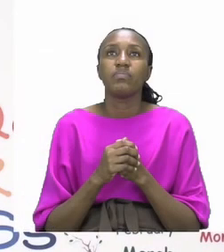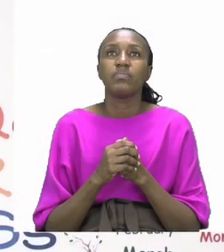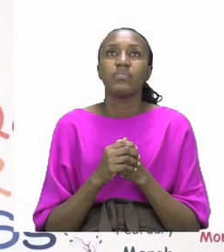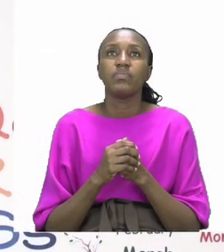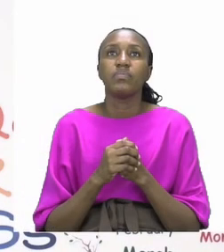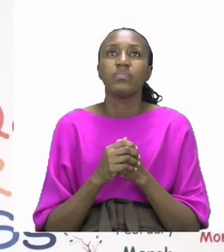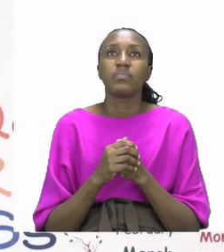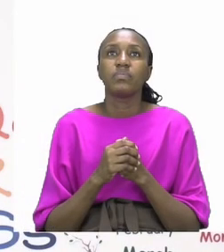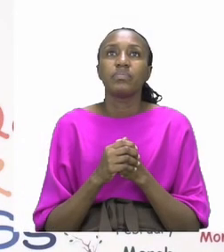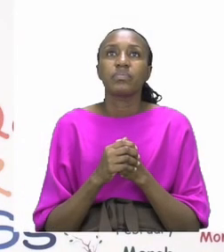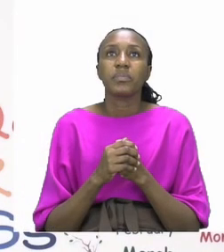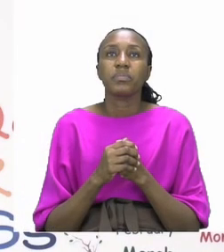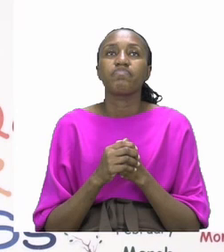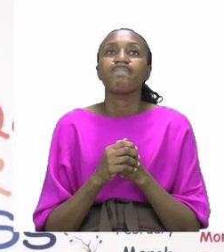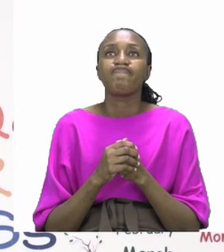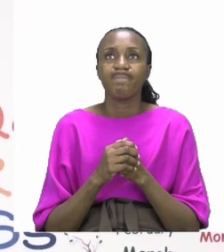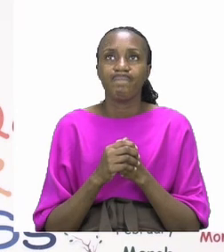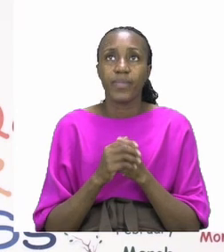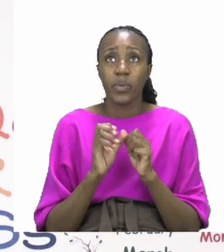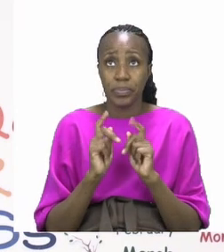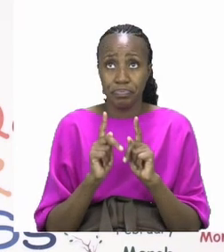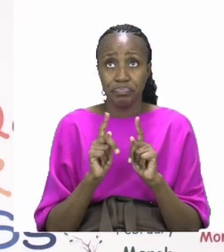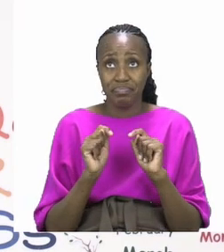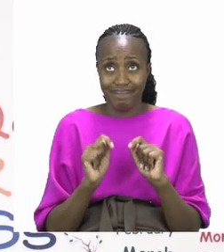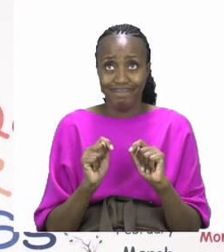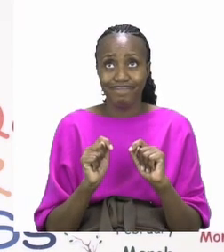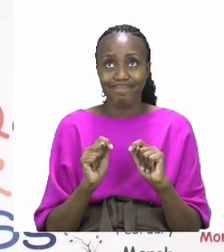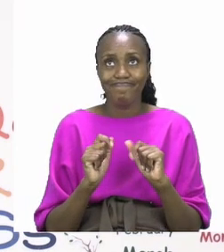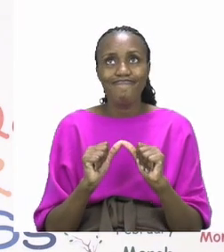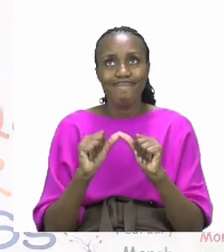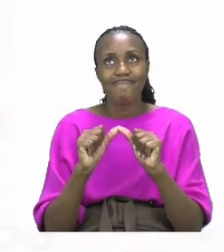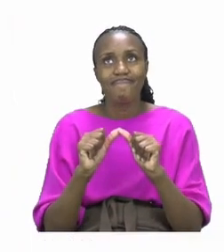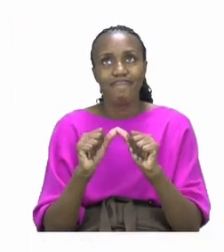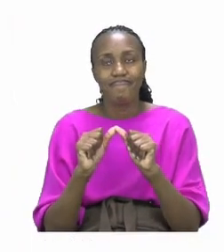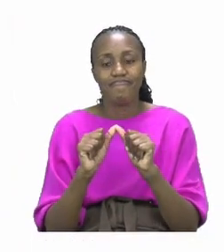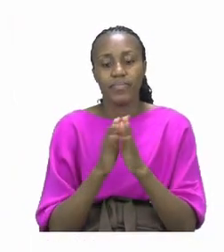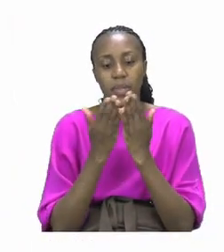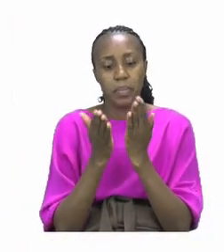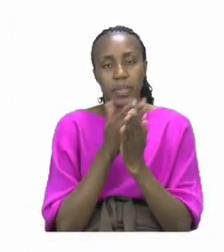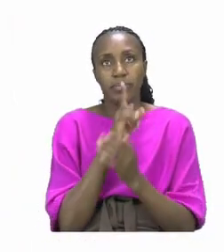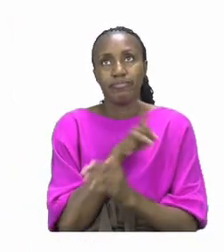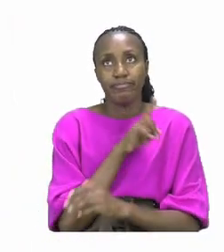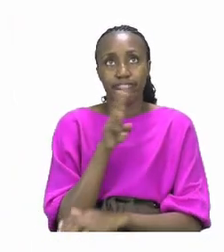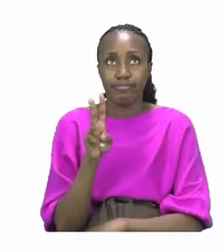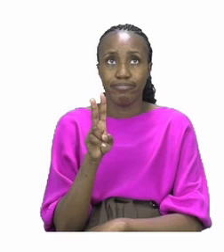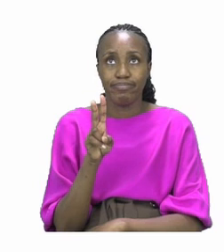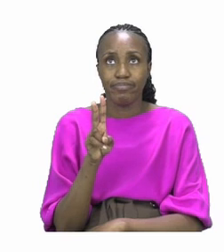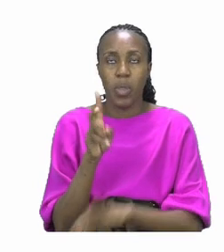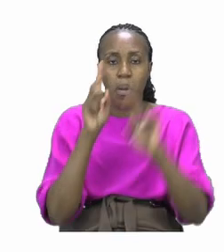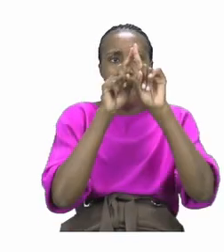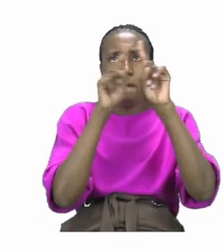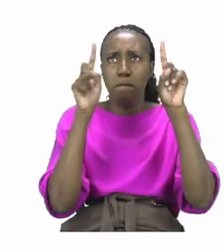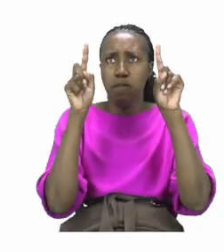Now, boys and girls, let us go to the next page for our lesson, page 12. On page 12, we